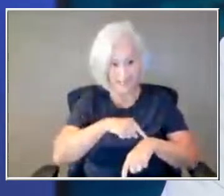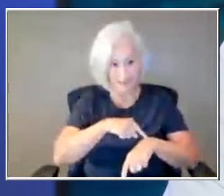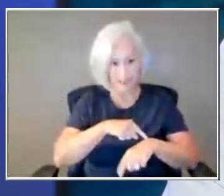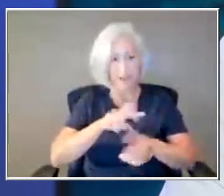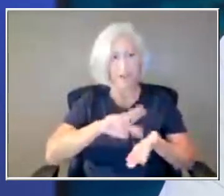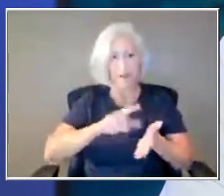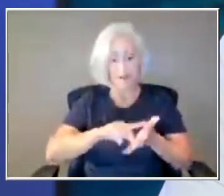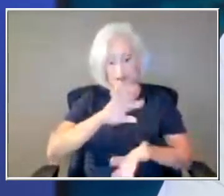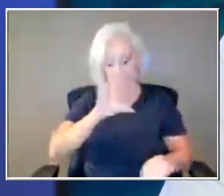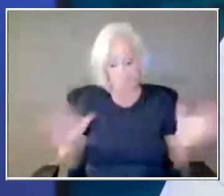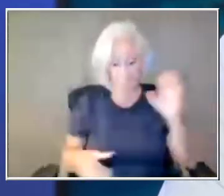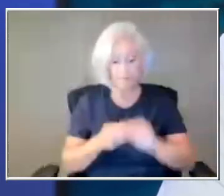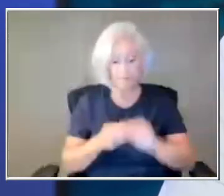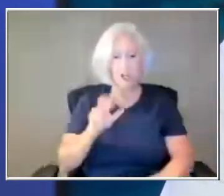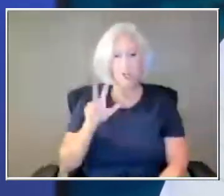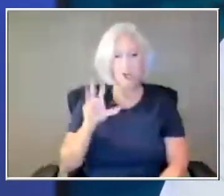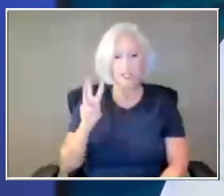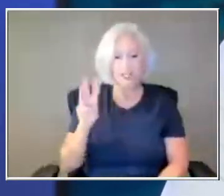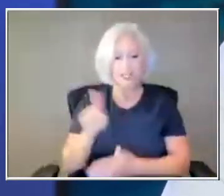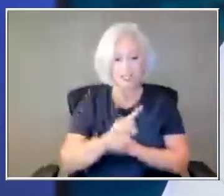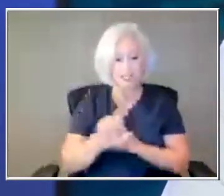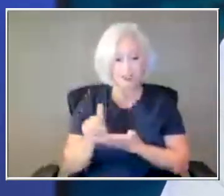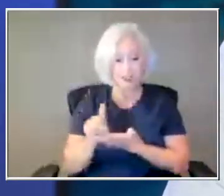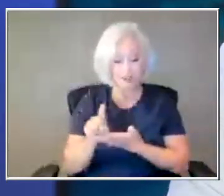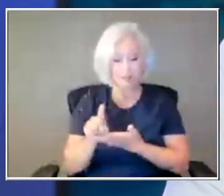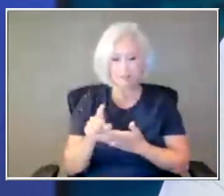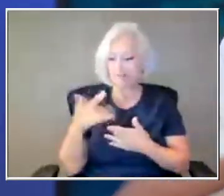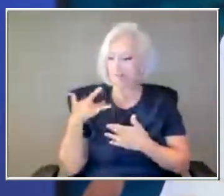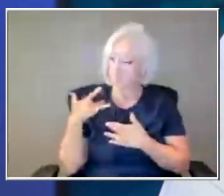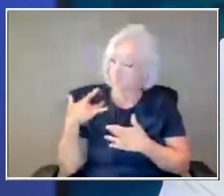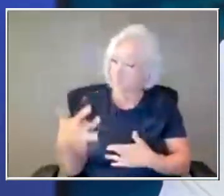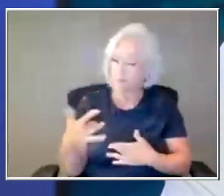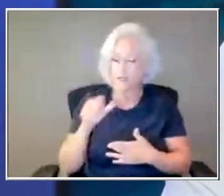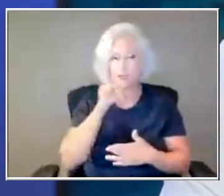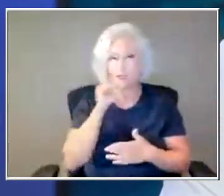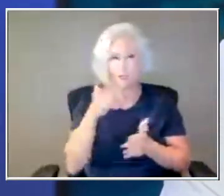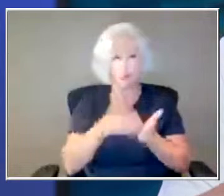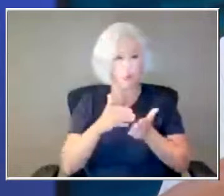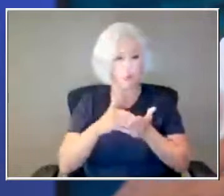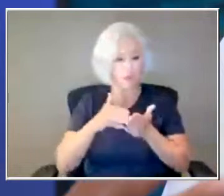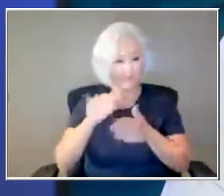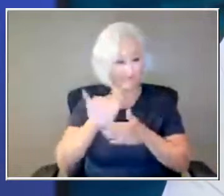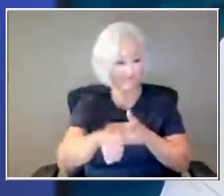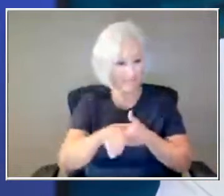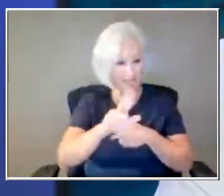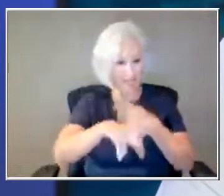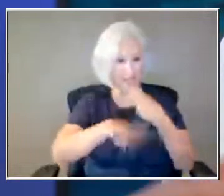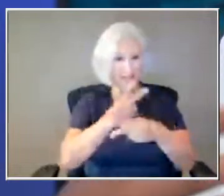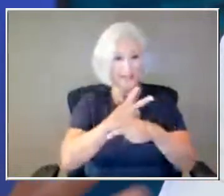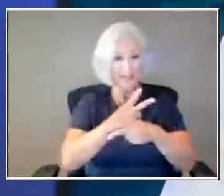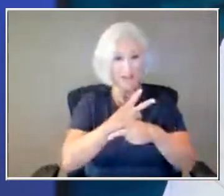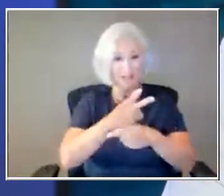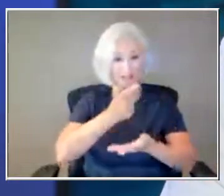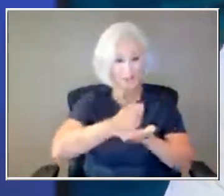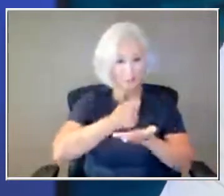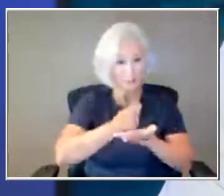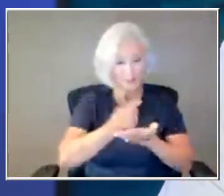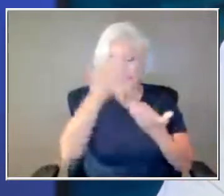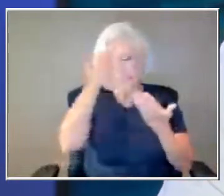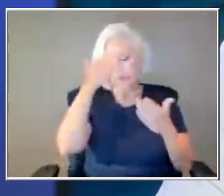all. Generally, we do not repeat these treatments because the concern is how it may affect bone marrow and other